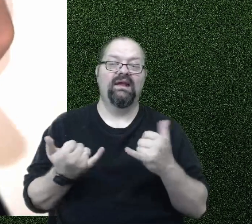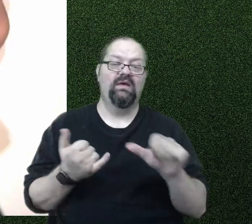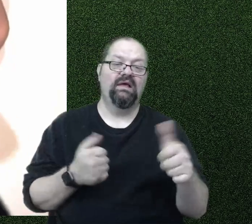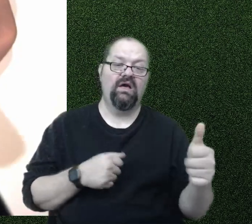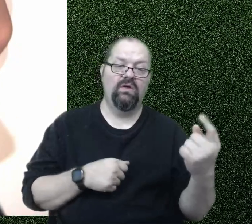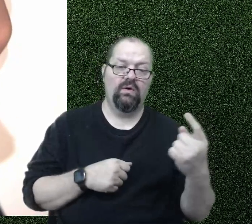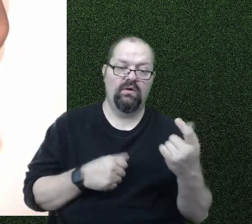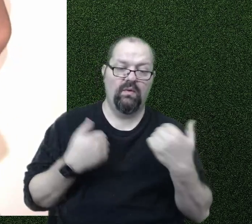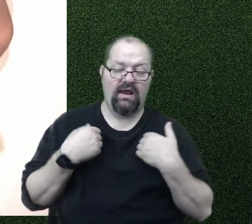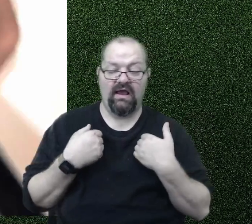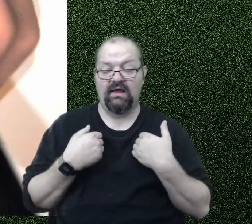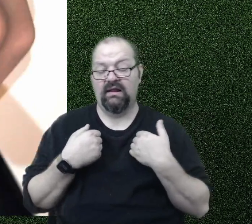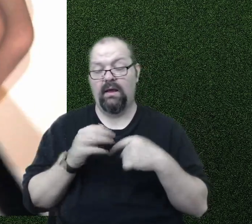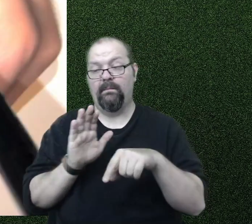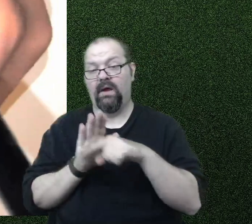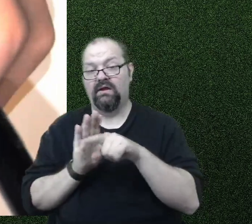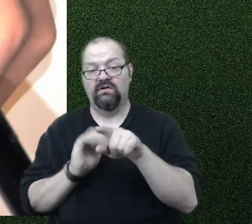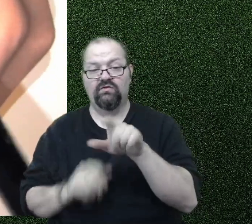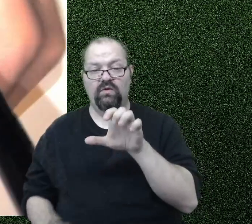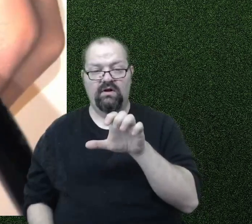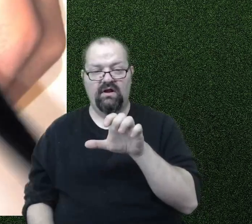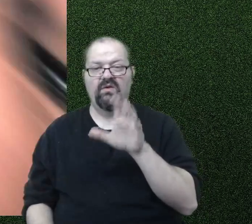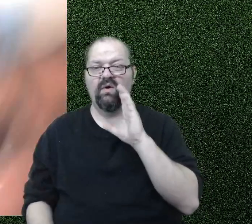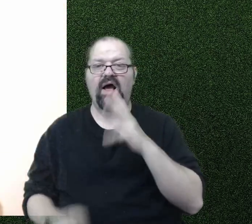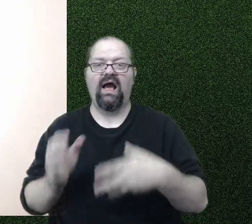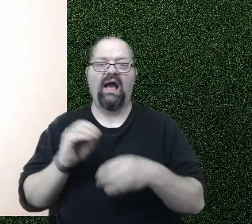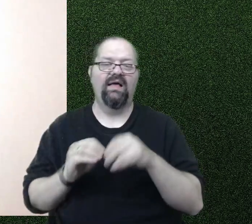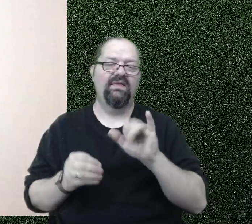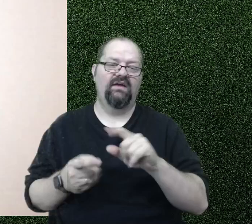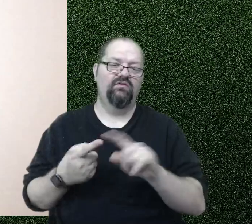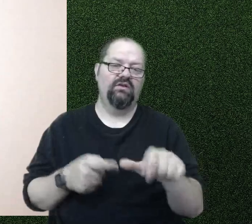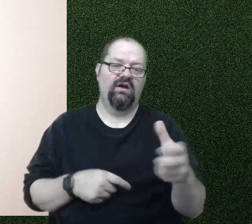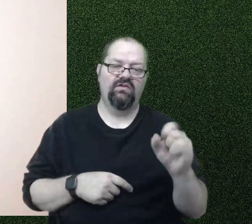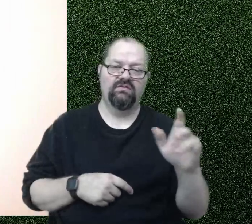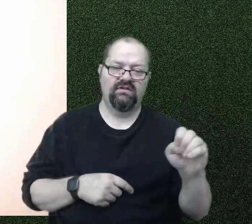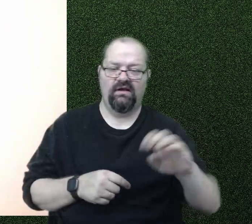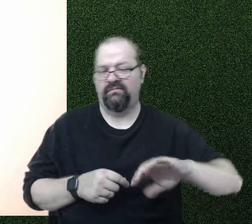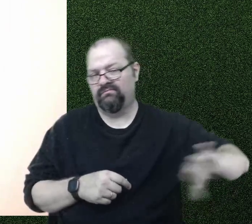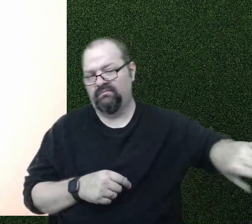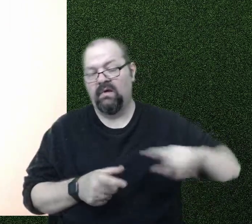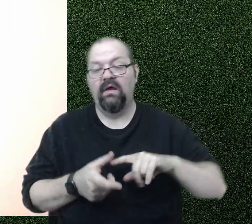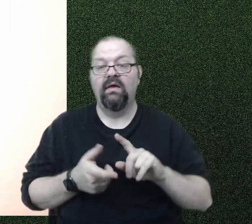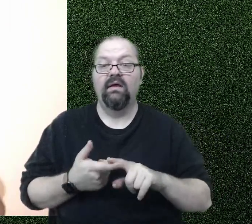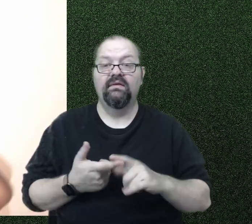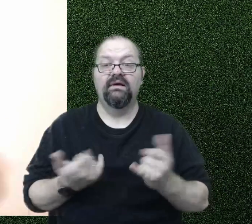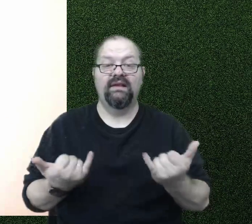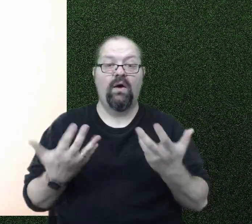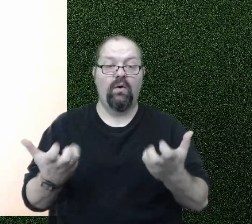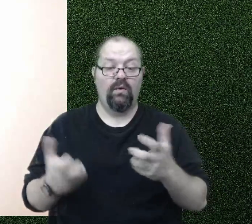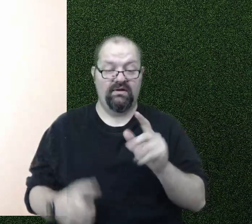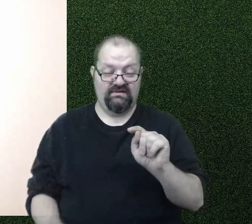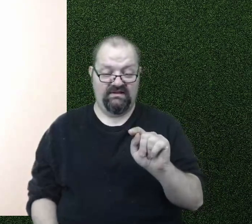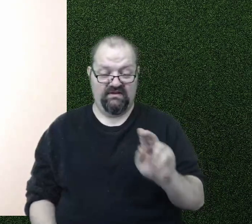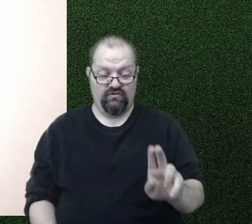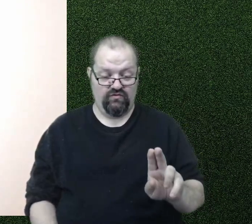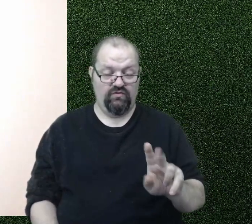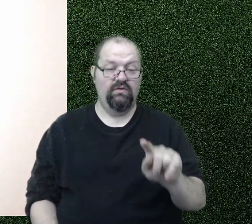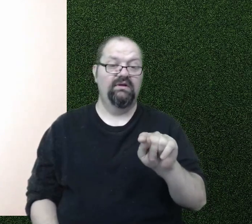We had a minus 100. I'm going to add that to the other side. I'm trying to get t2 by itself, so I'm going to factor it